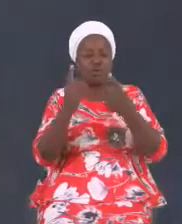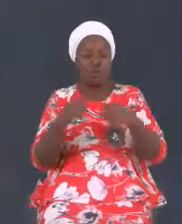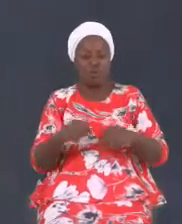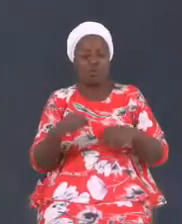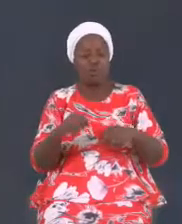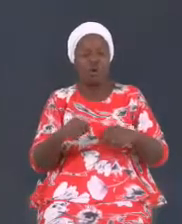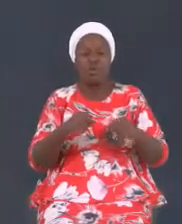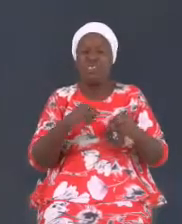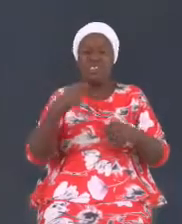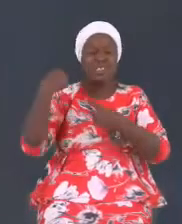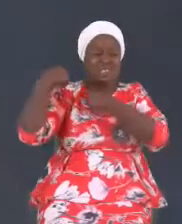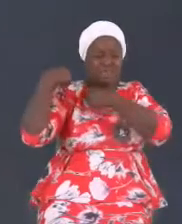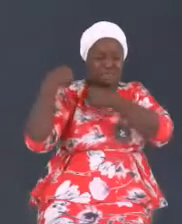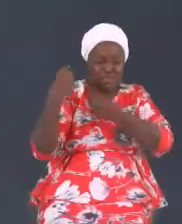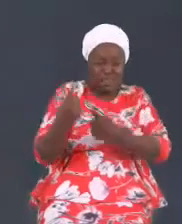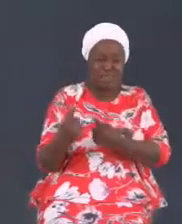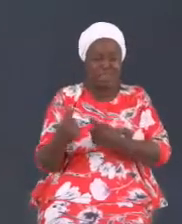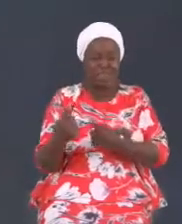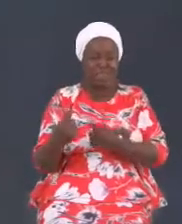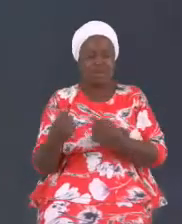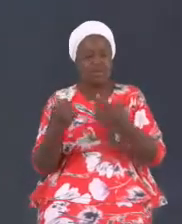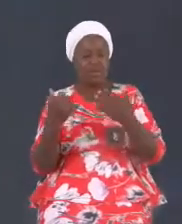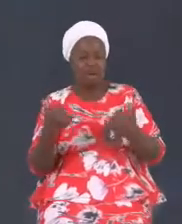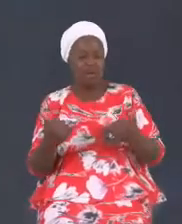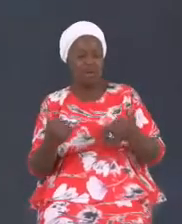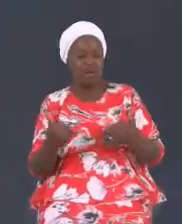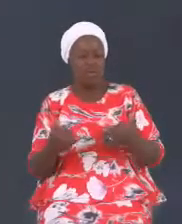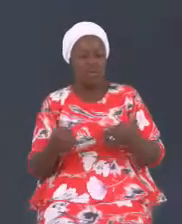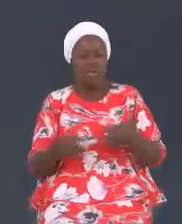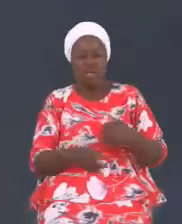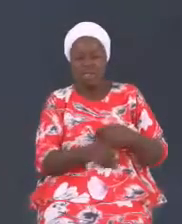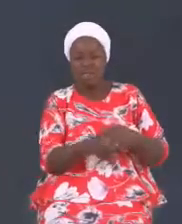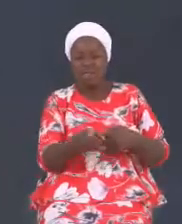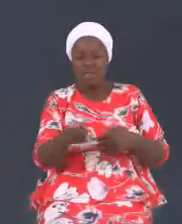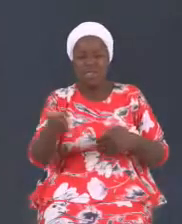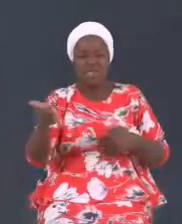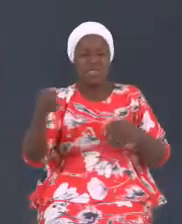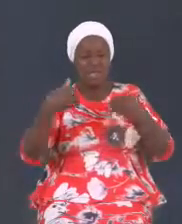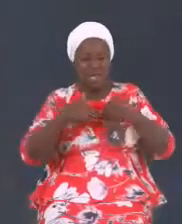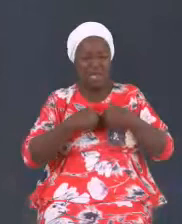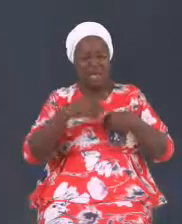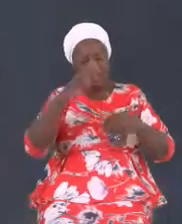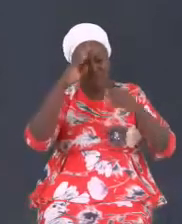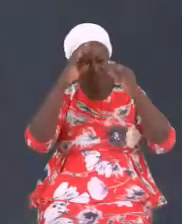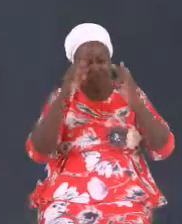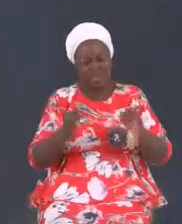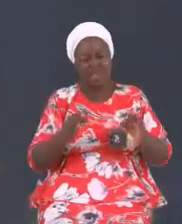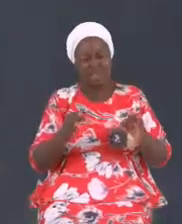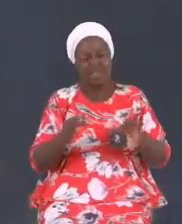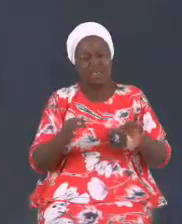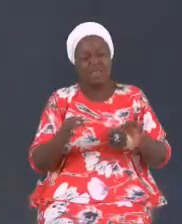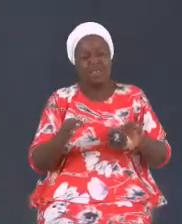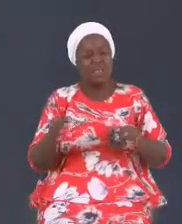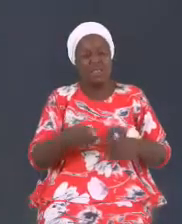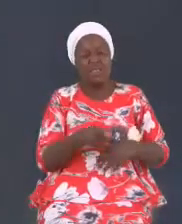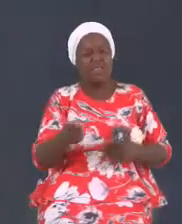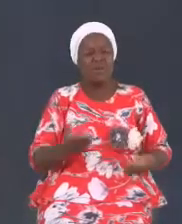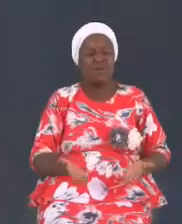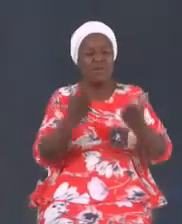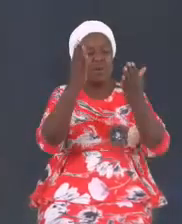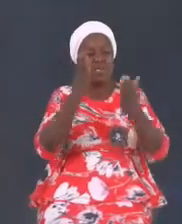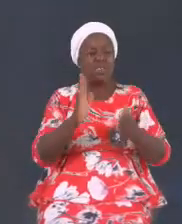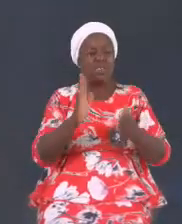all this while. Now, these have taken the decision. They've raised up their hands. They're now for